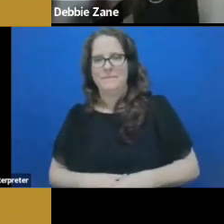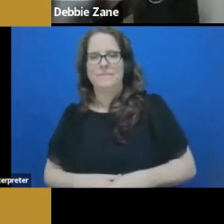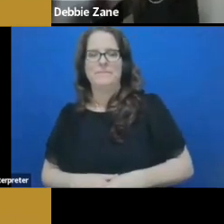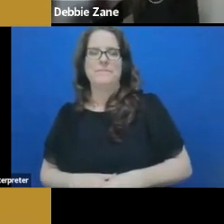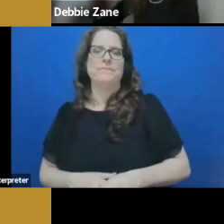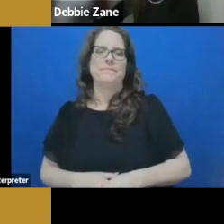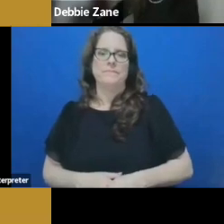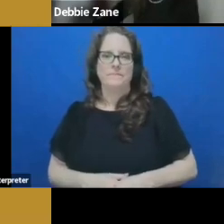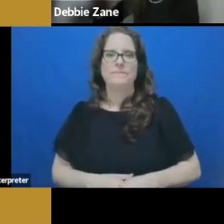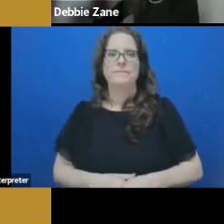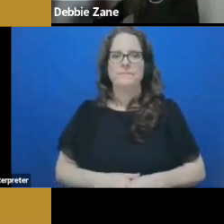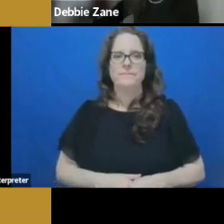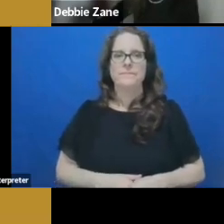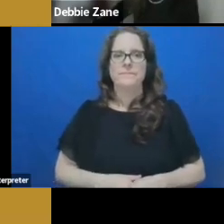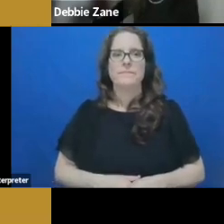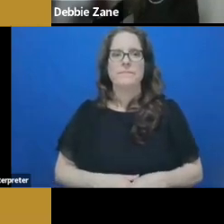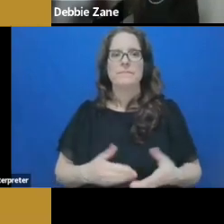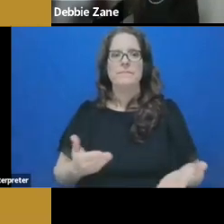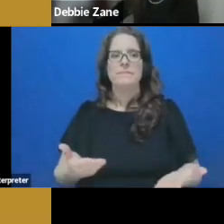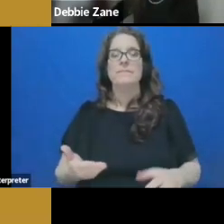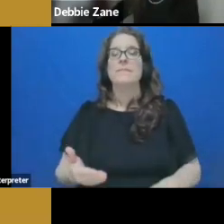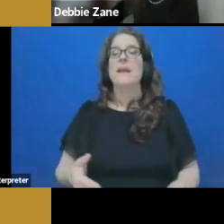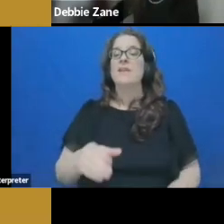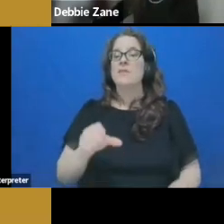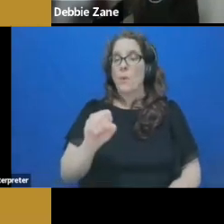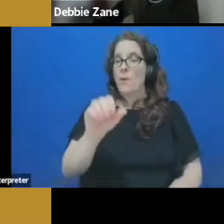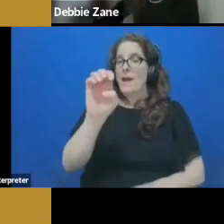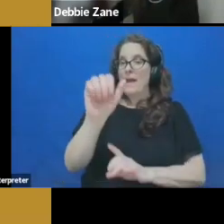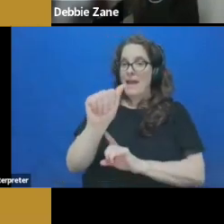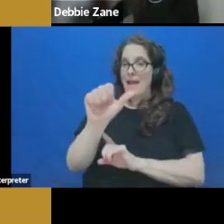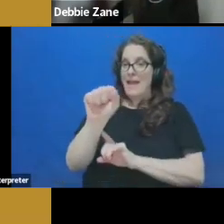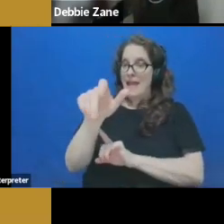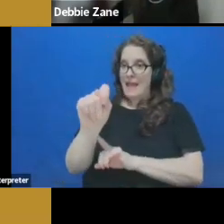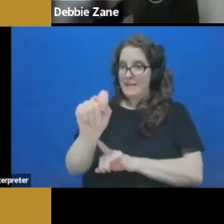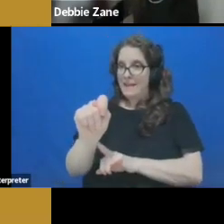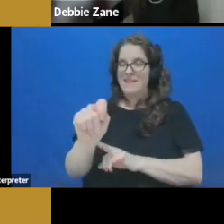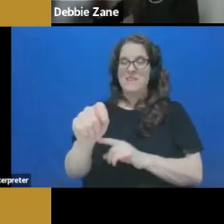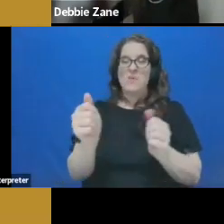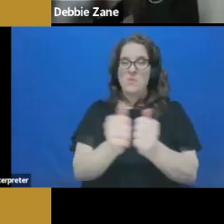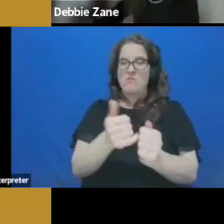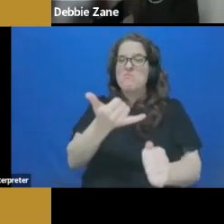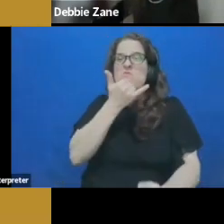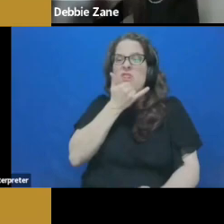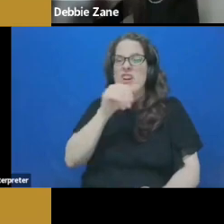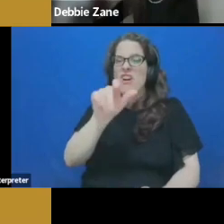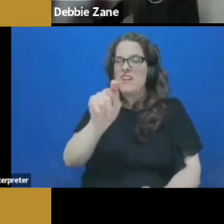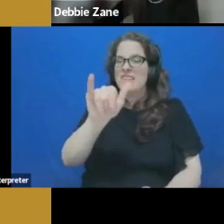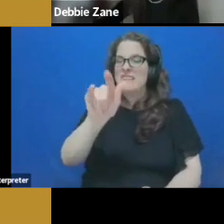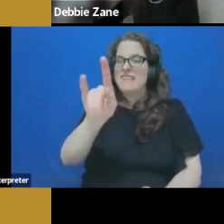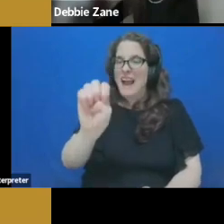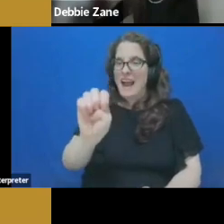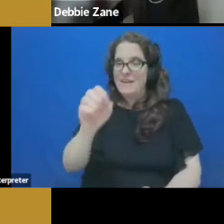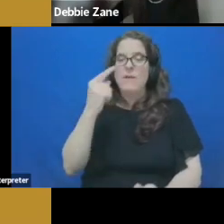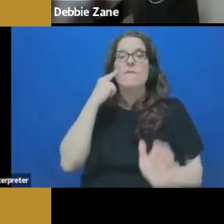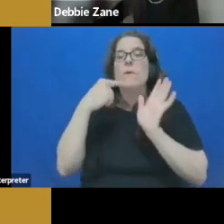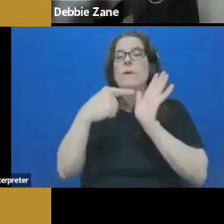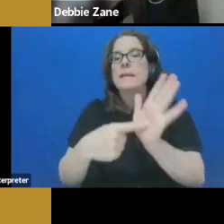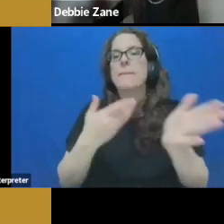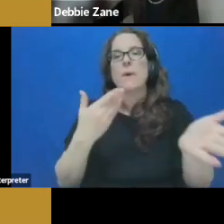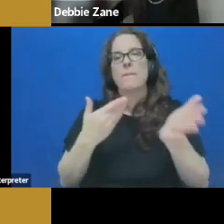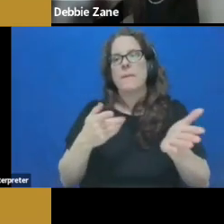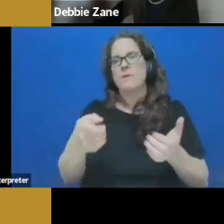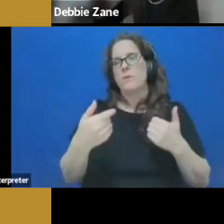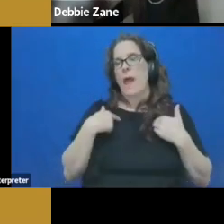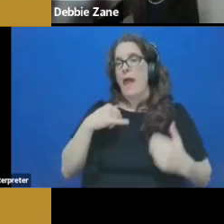Pitfalls to avoid: incorrect titling of assets. So an example would be an IRA beneficiary